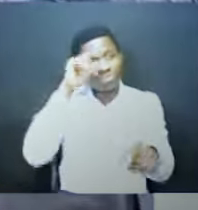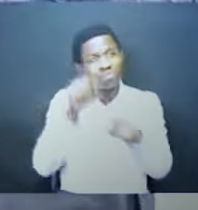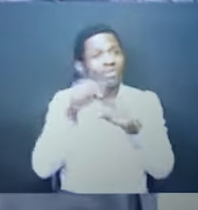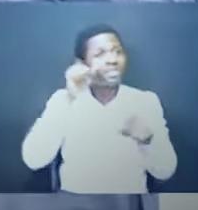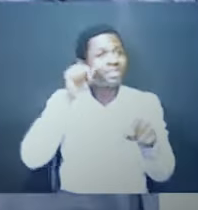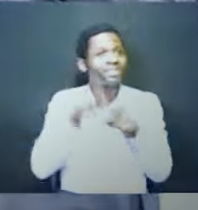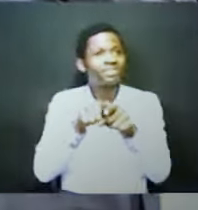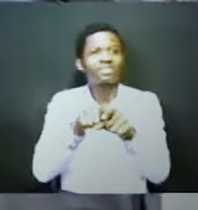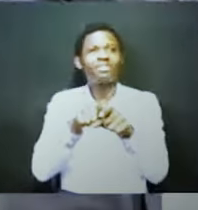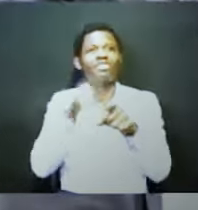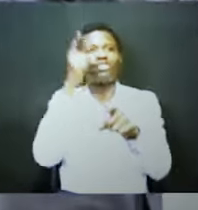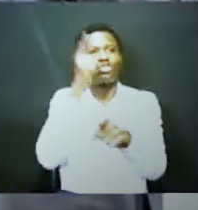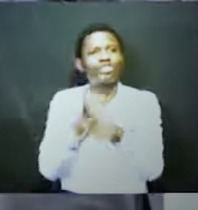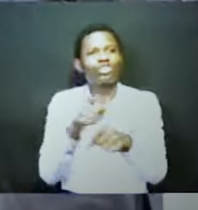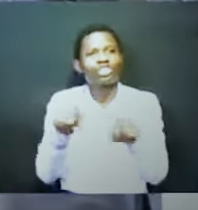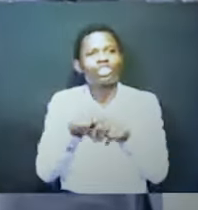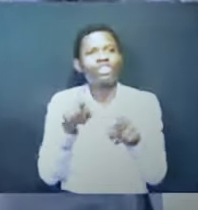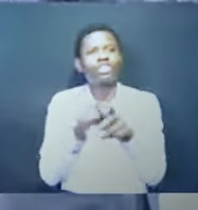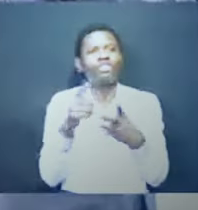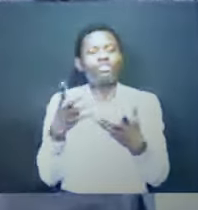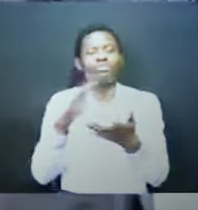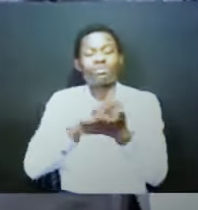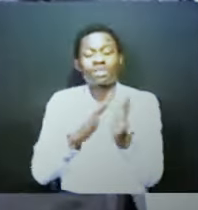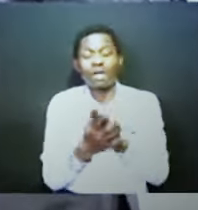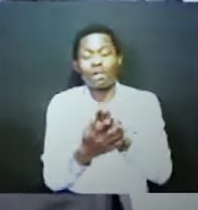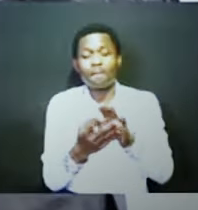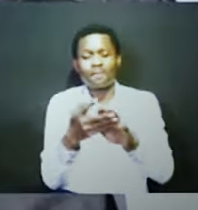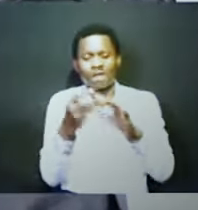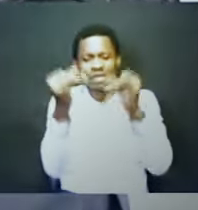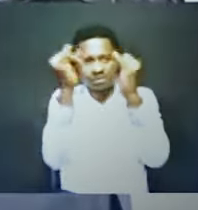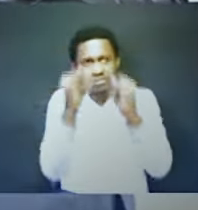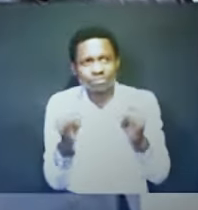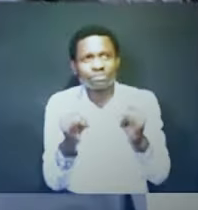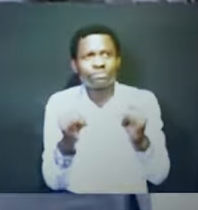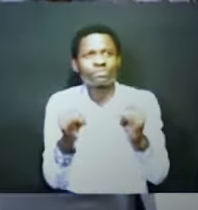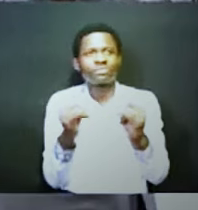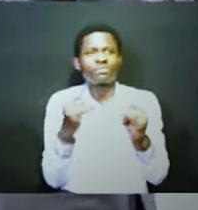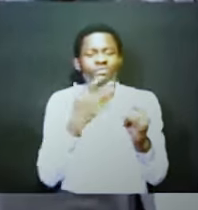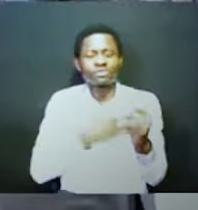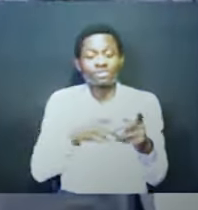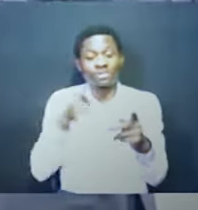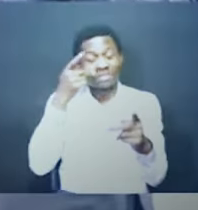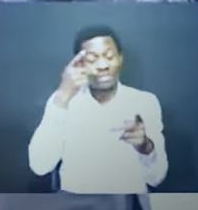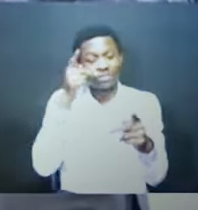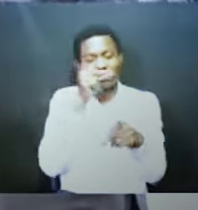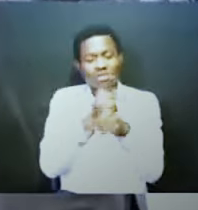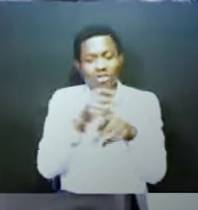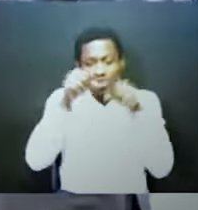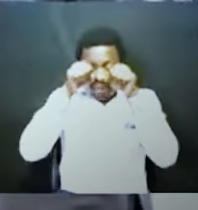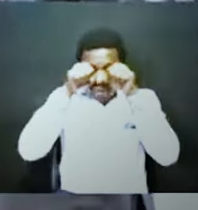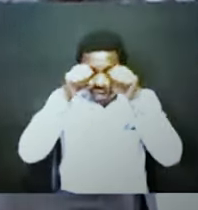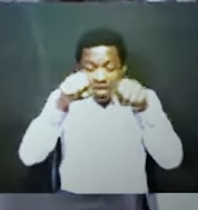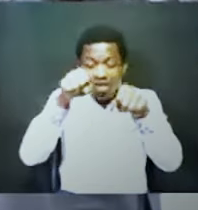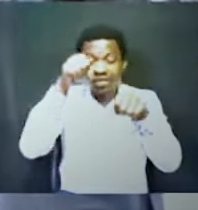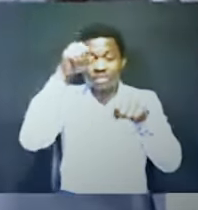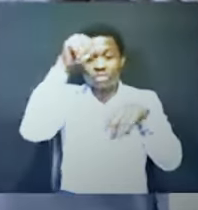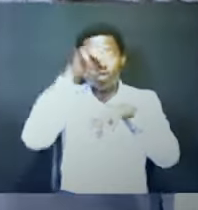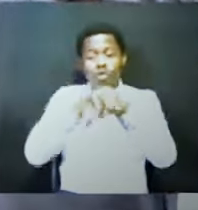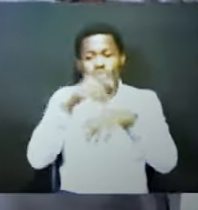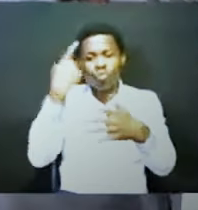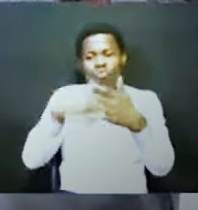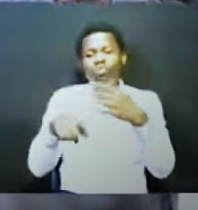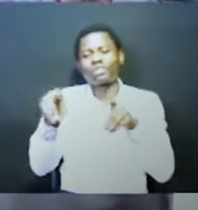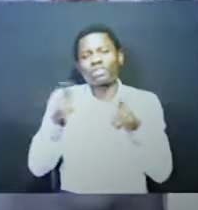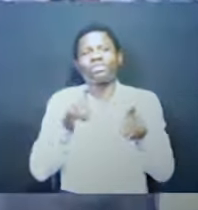those who live as we do. And you are no na monhwe won a wonam saa no se de me